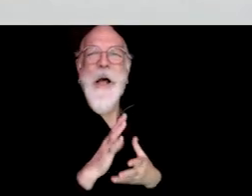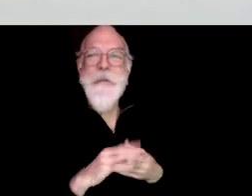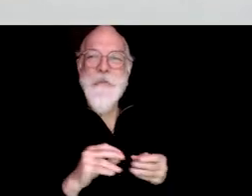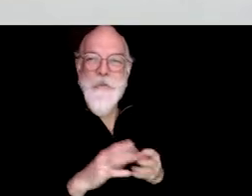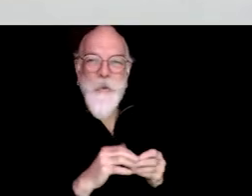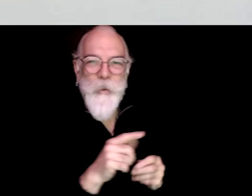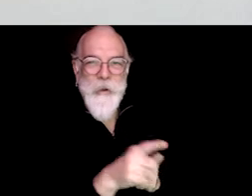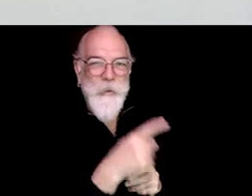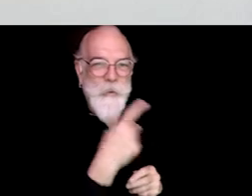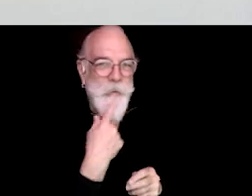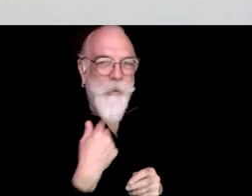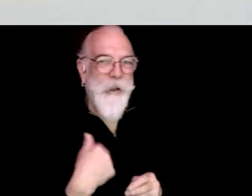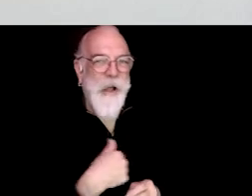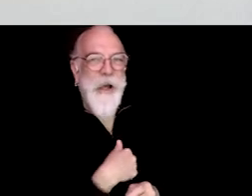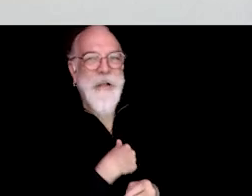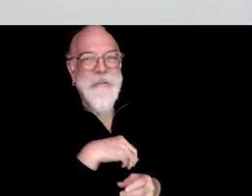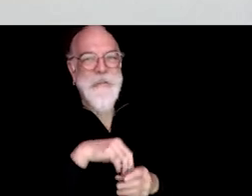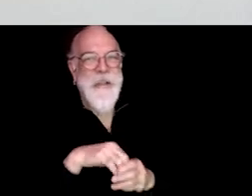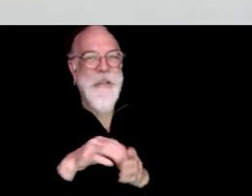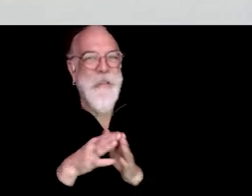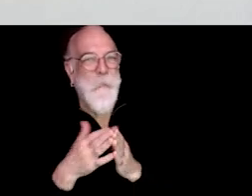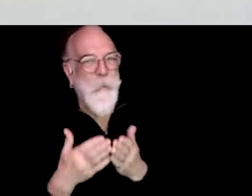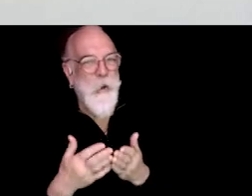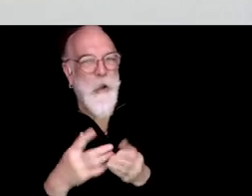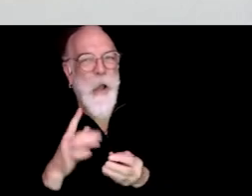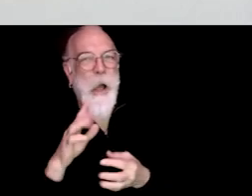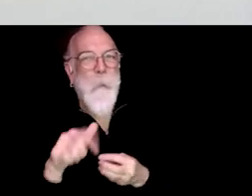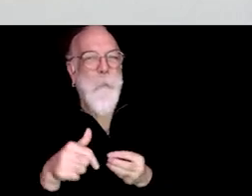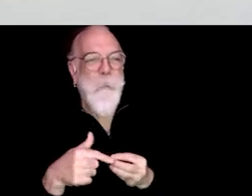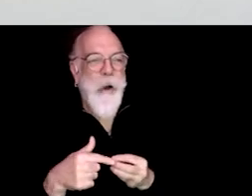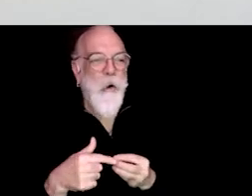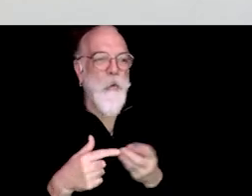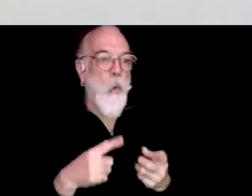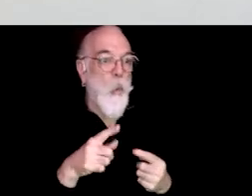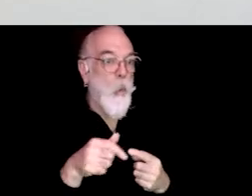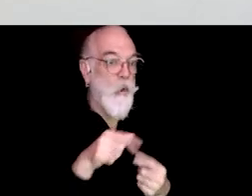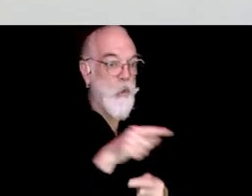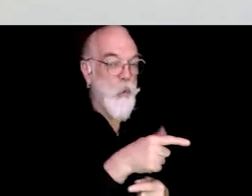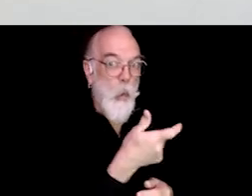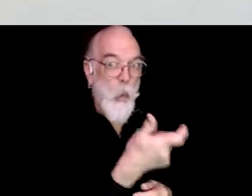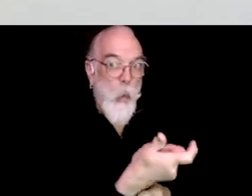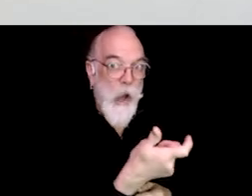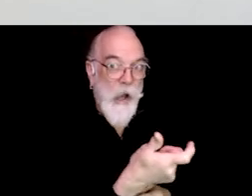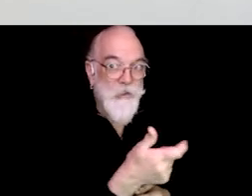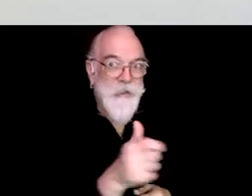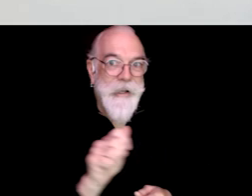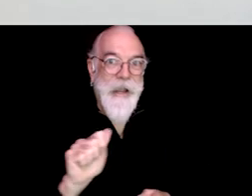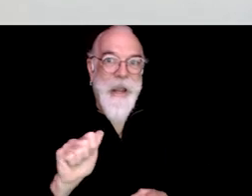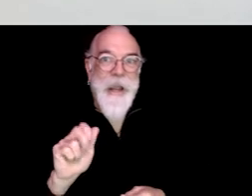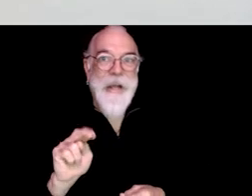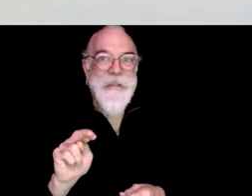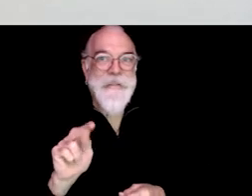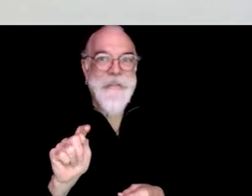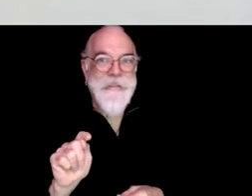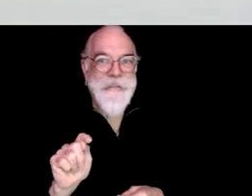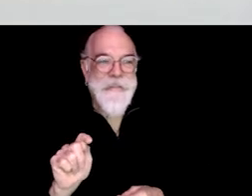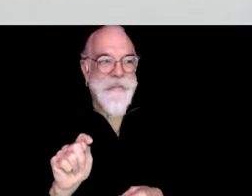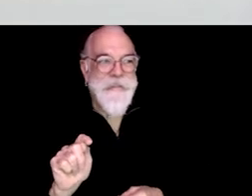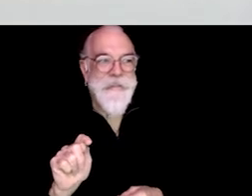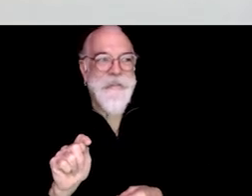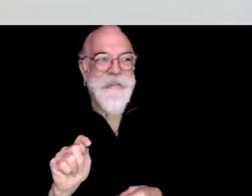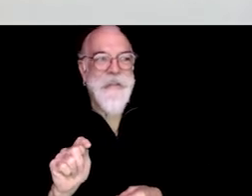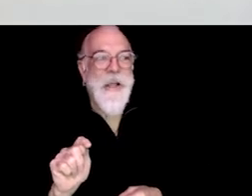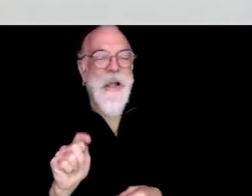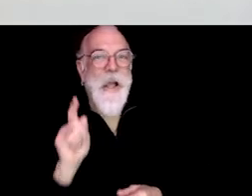there's an anecdote that you share with us in the book about when you're watching the ants and you see that